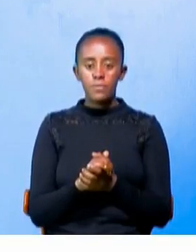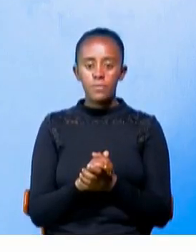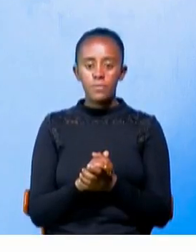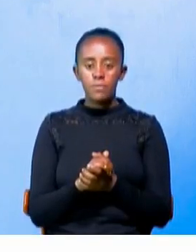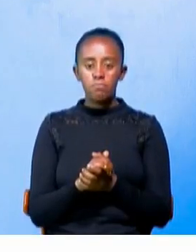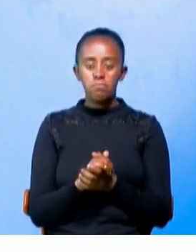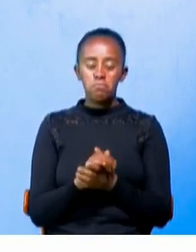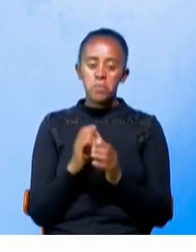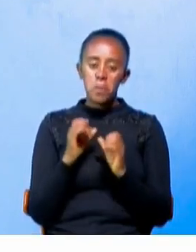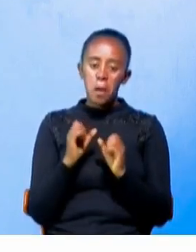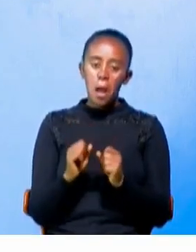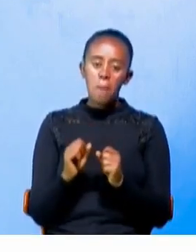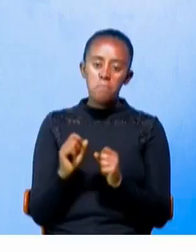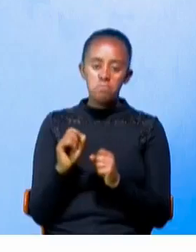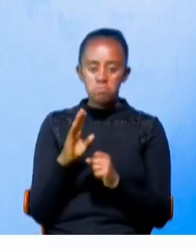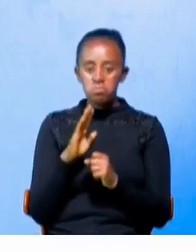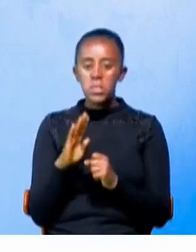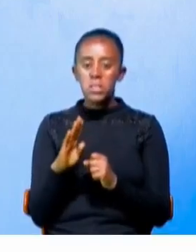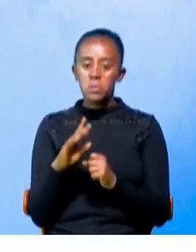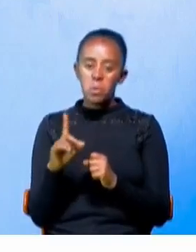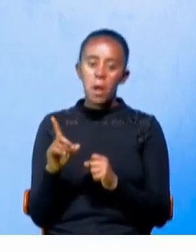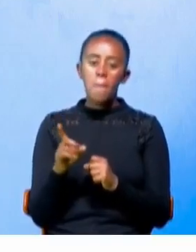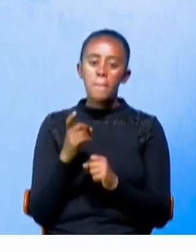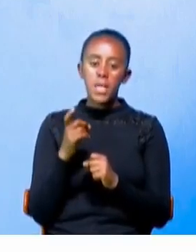Can be